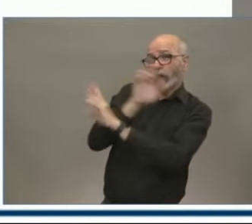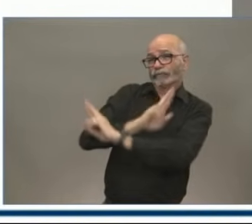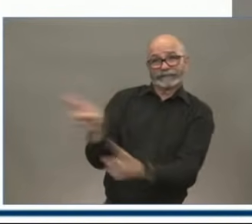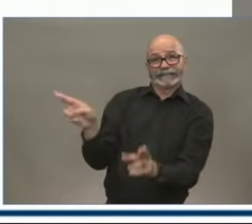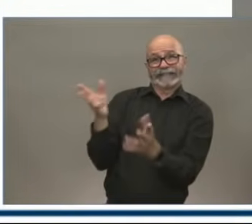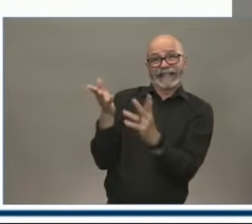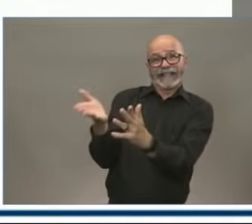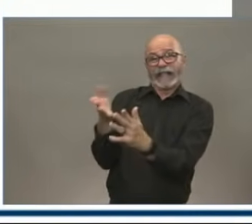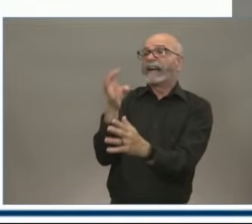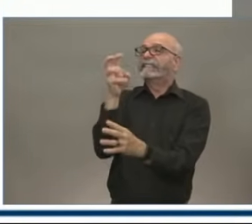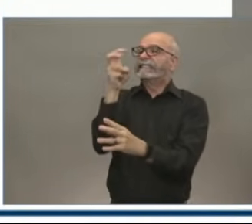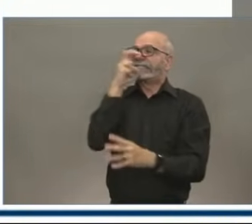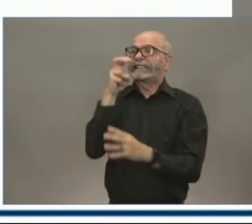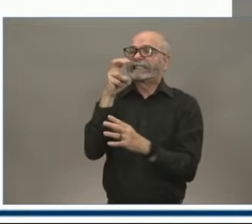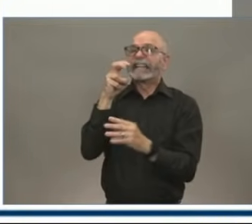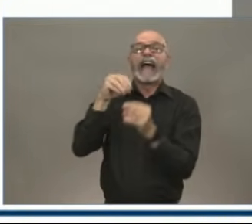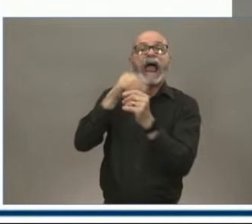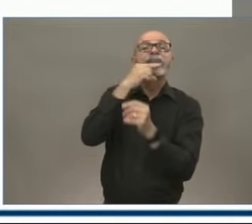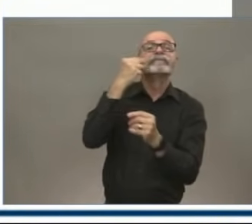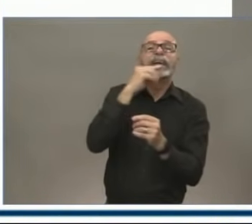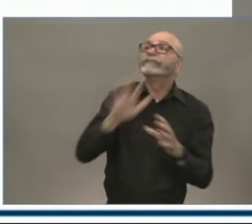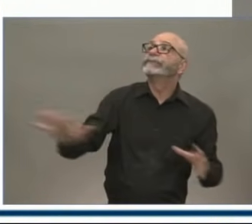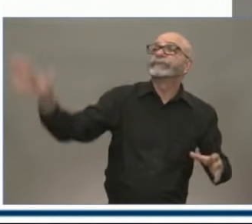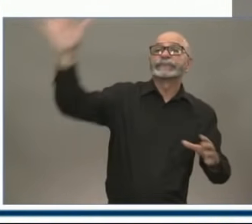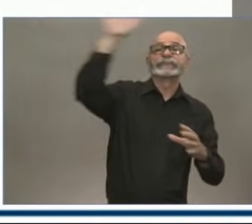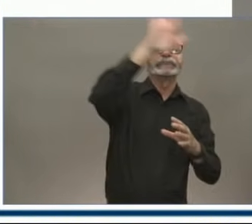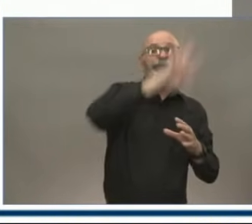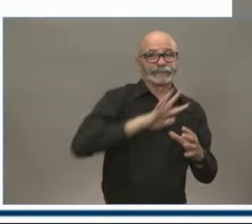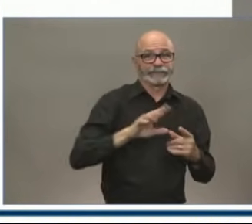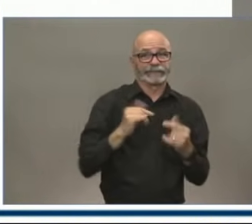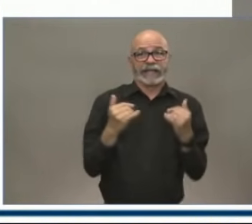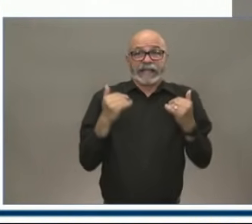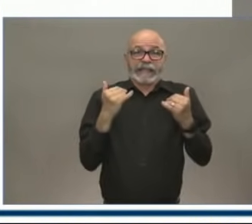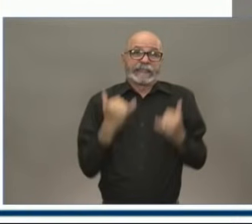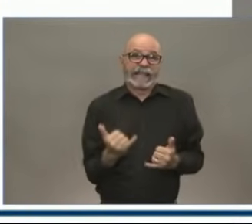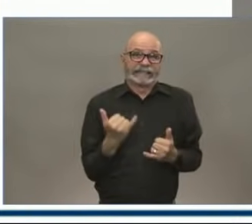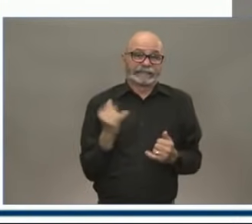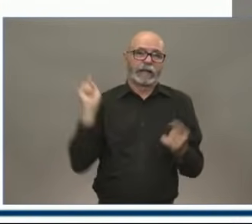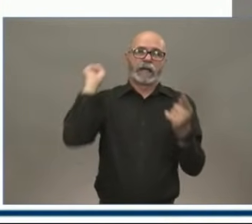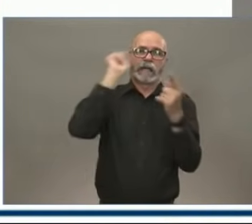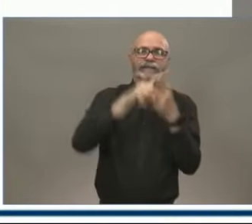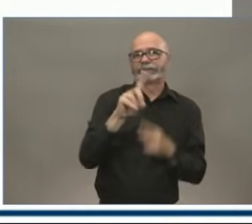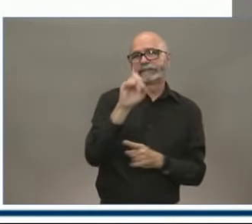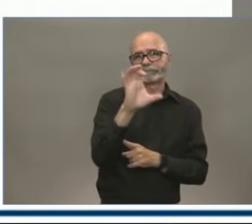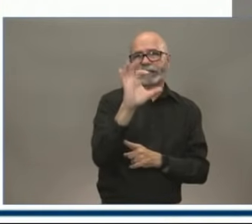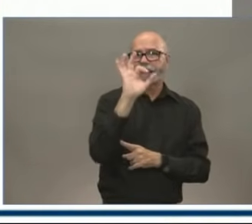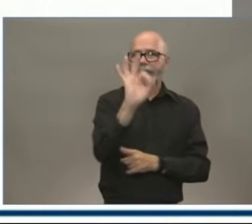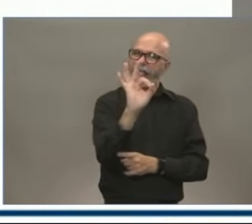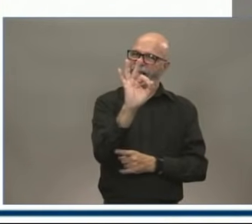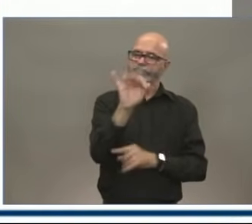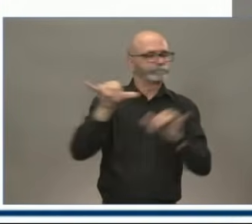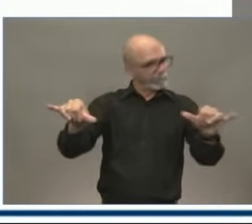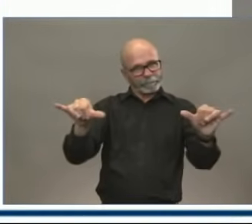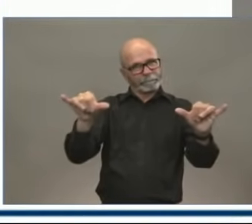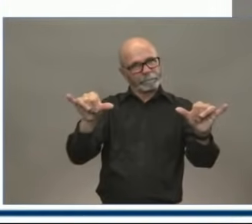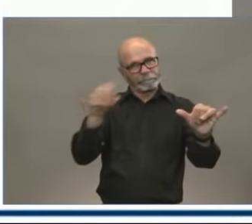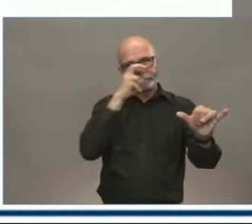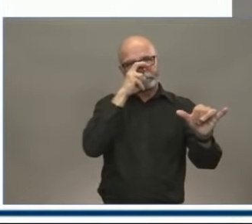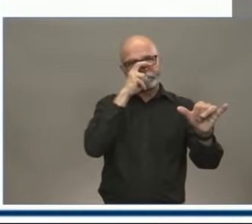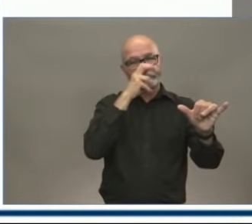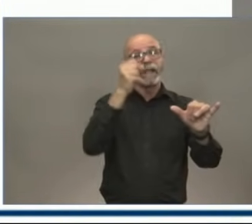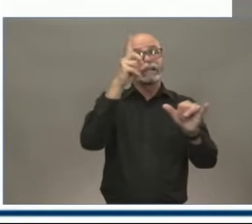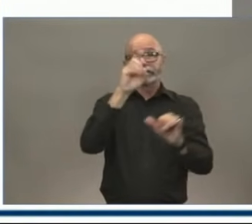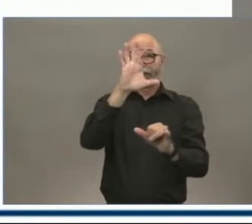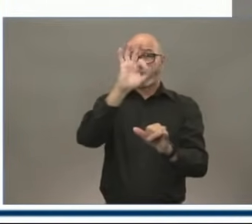are going to stay that way at least until December 9th. As we get closer to December 9th, we'll look at all these the